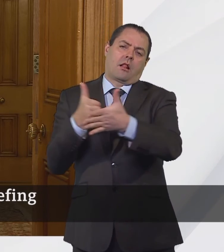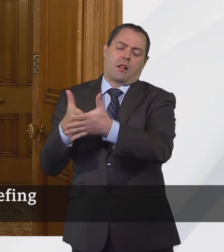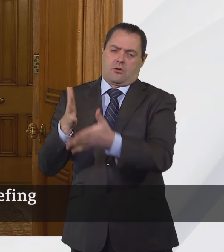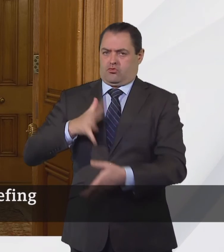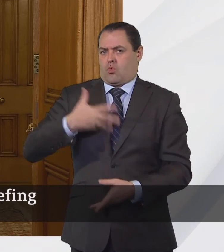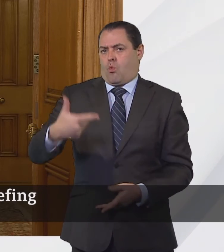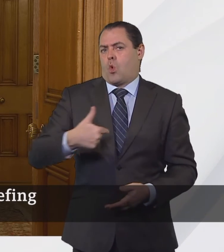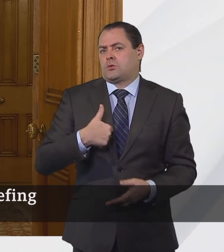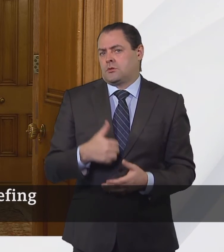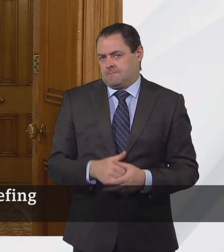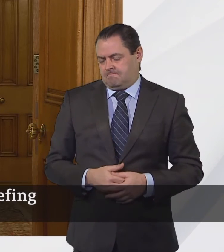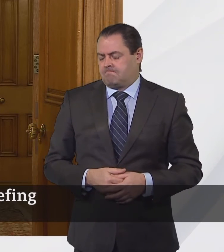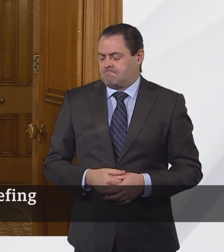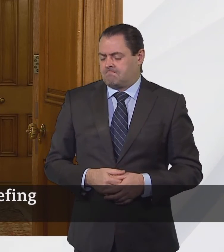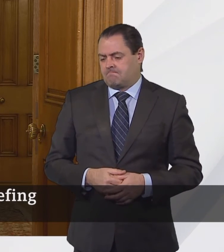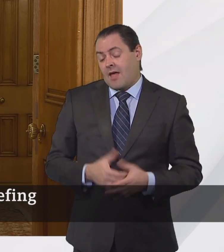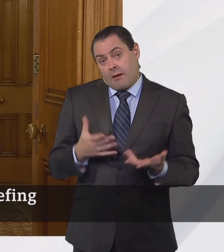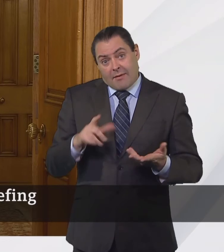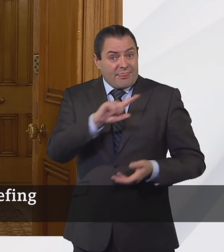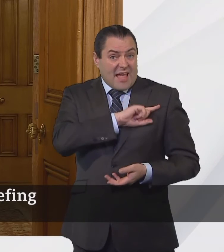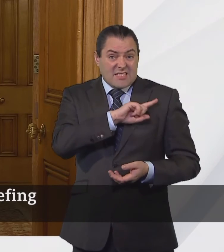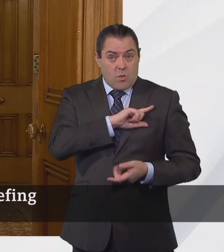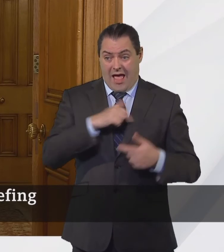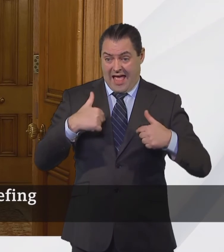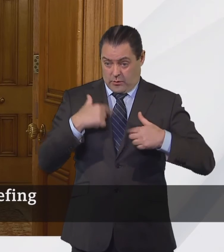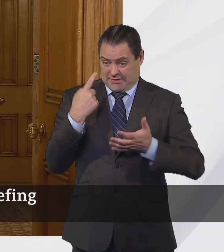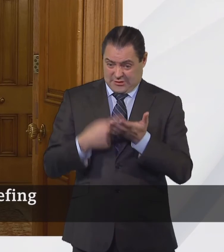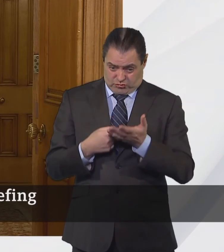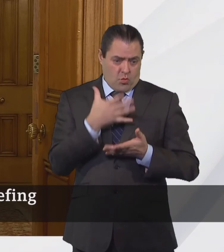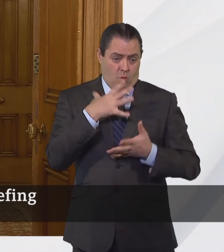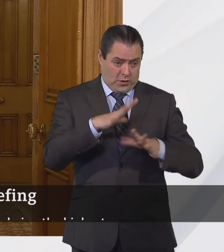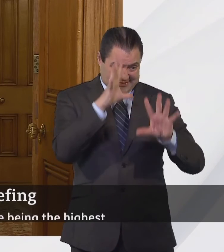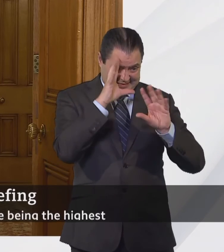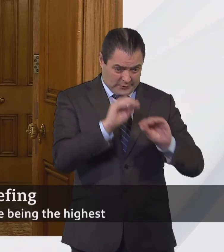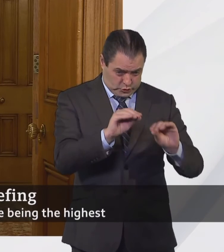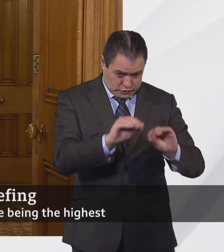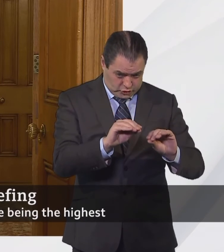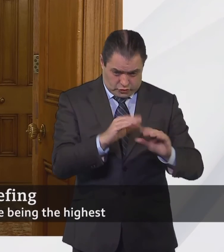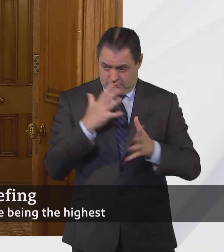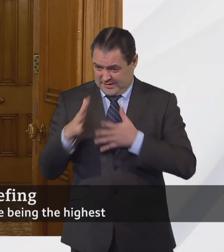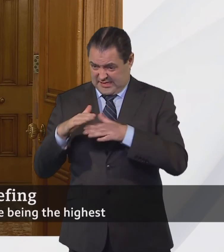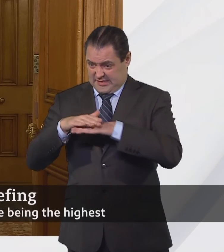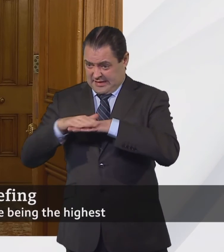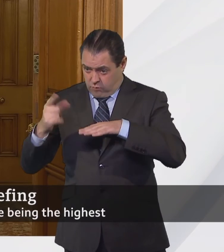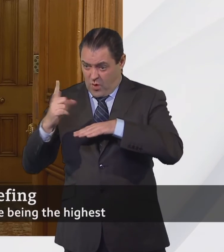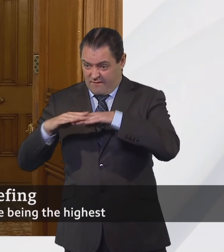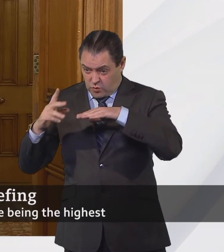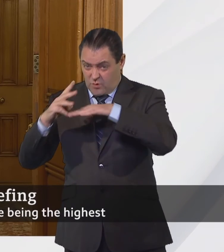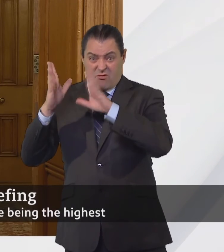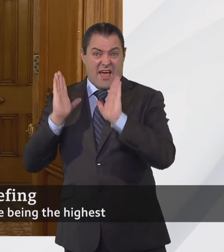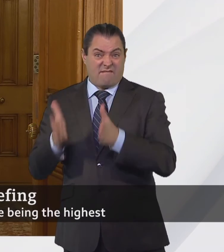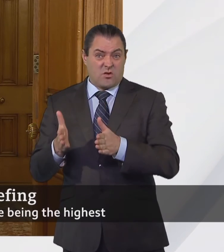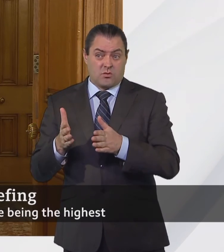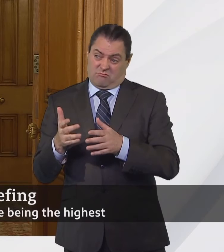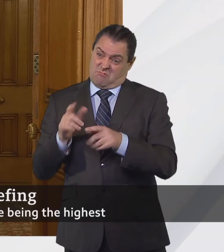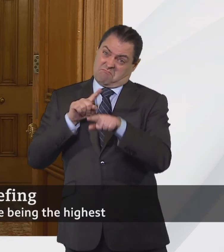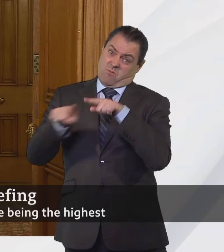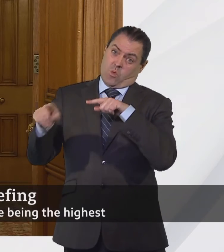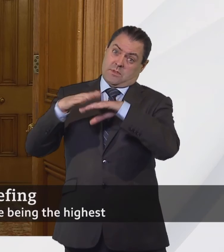we're taking these tough decisions. Alas, it does mean bearing down on the virus across lots of other bits